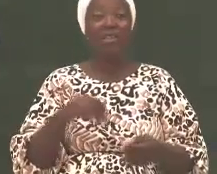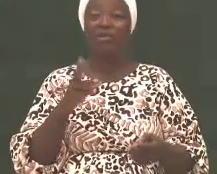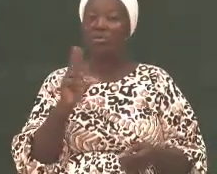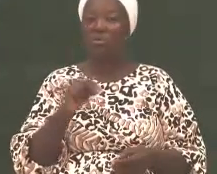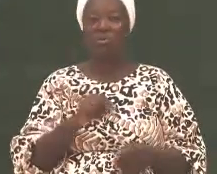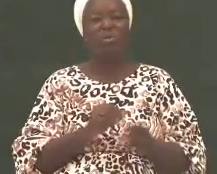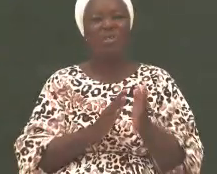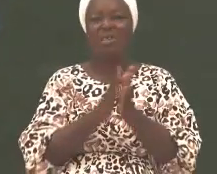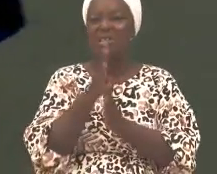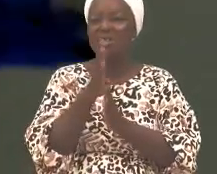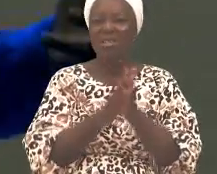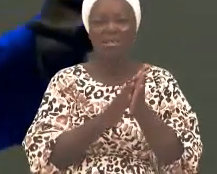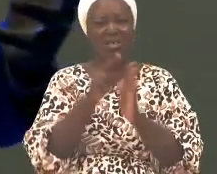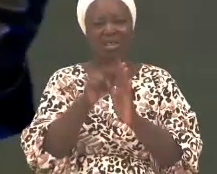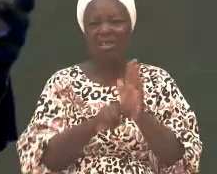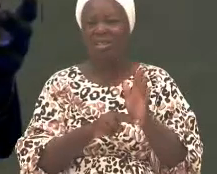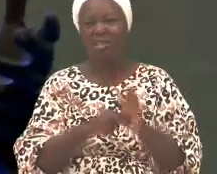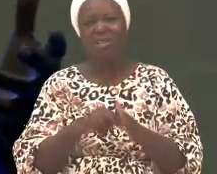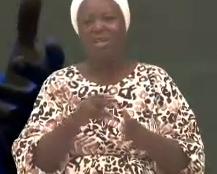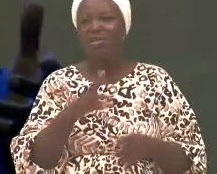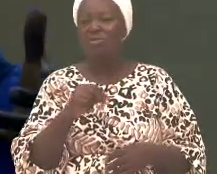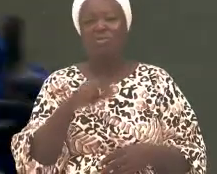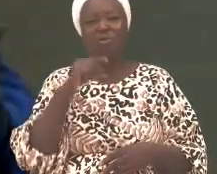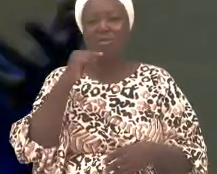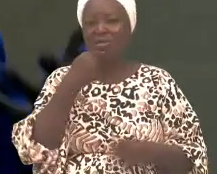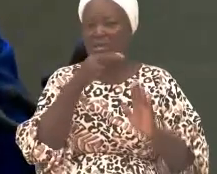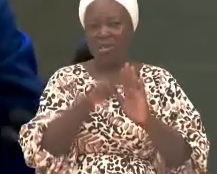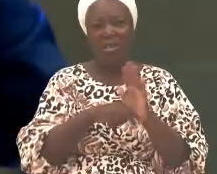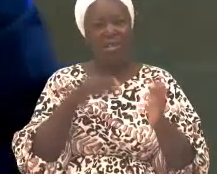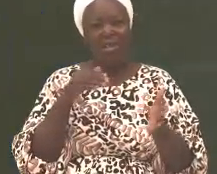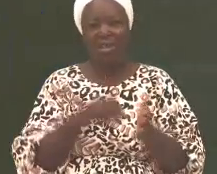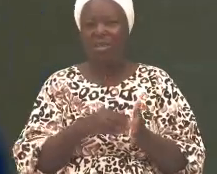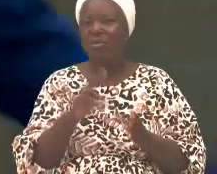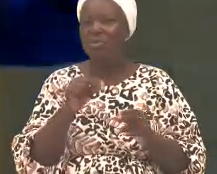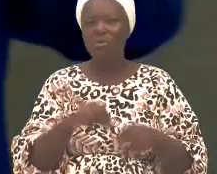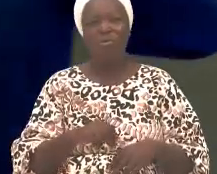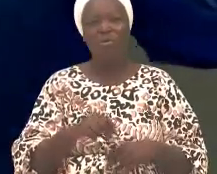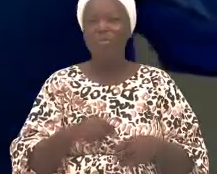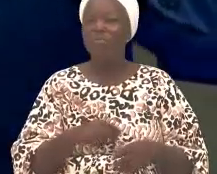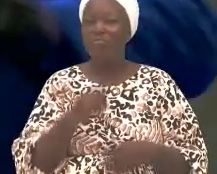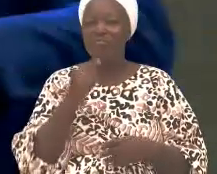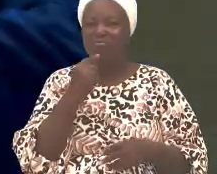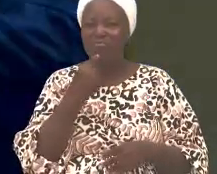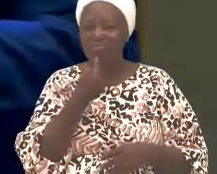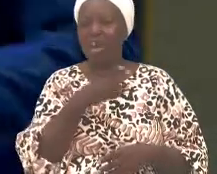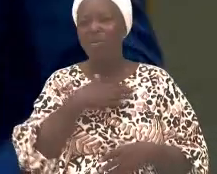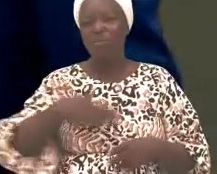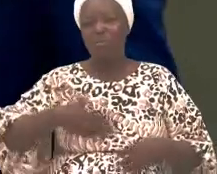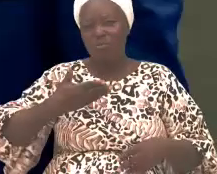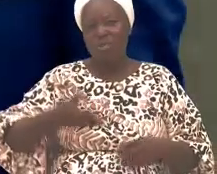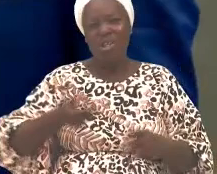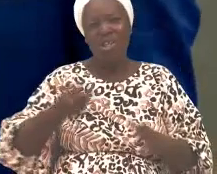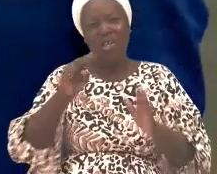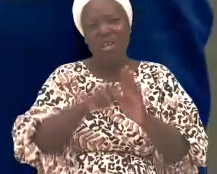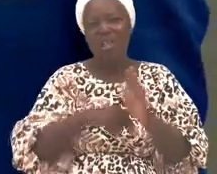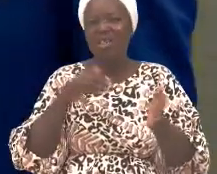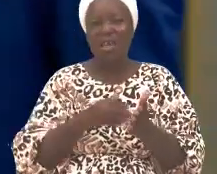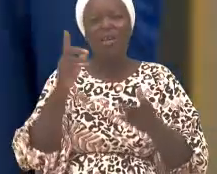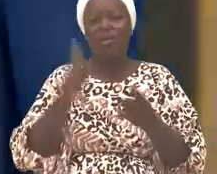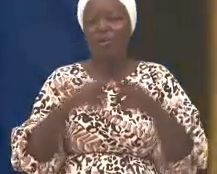And there's no life. And then the earnestness to want to have everything